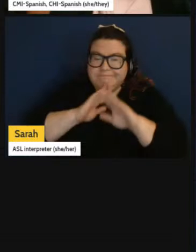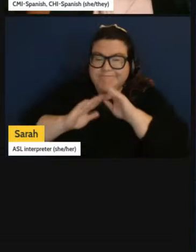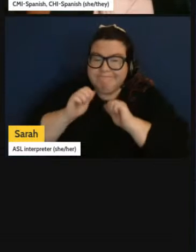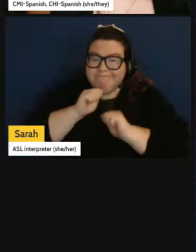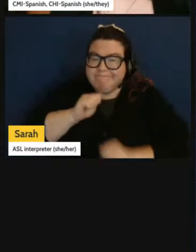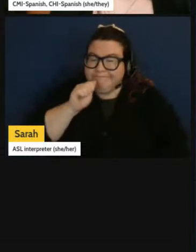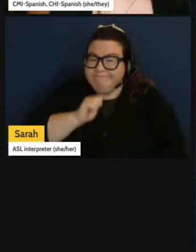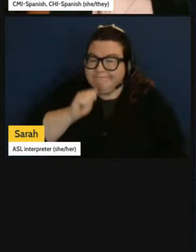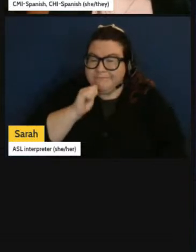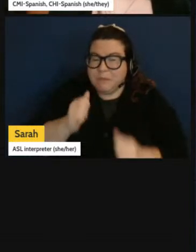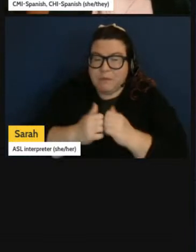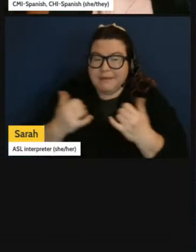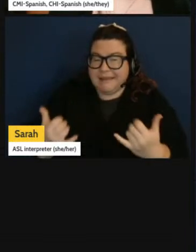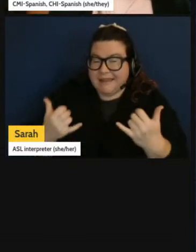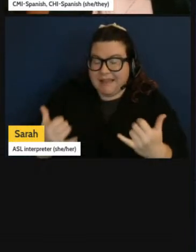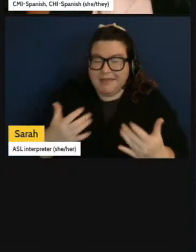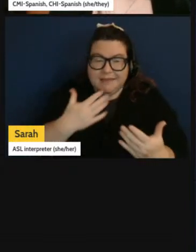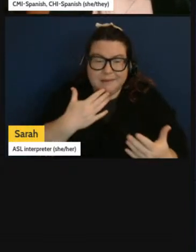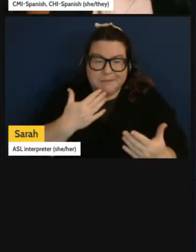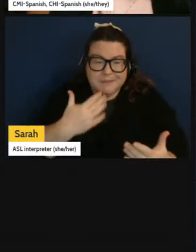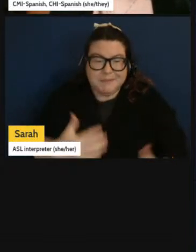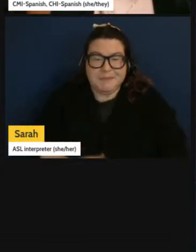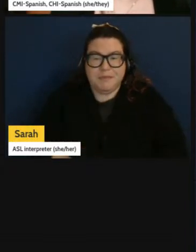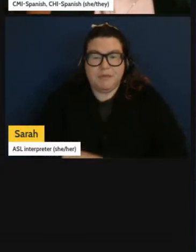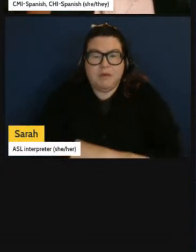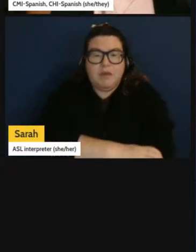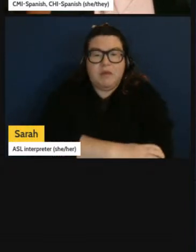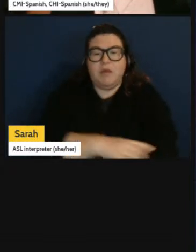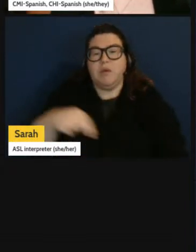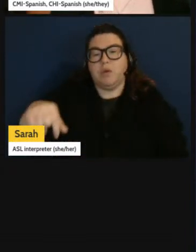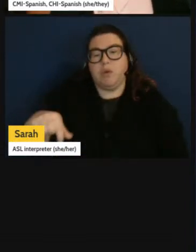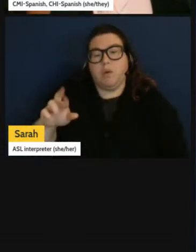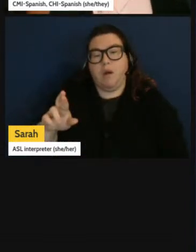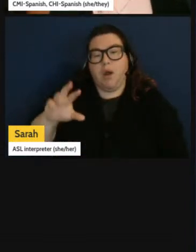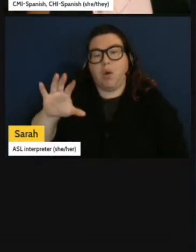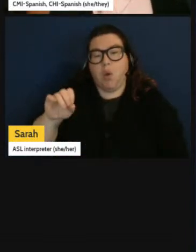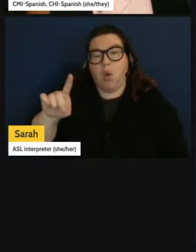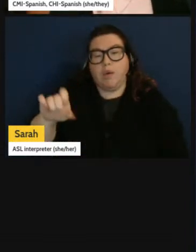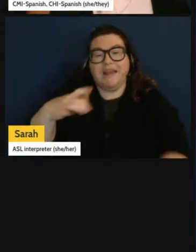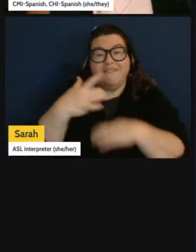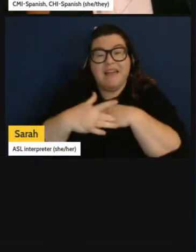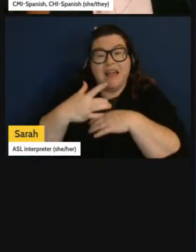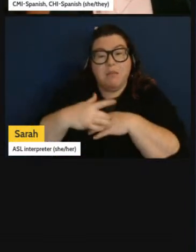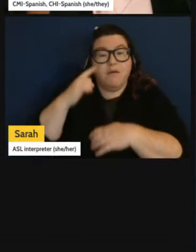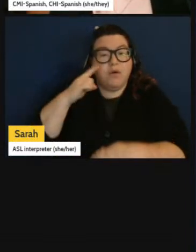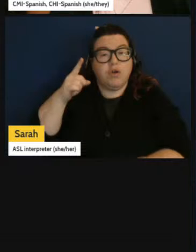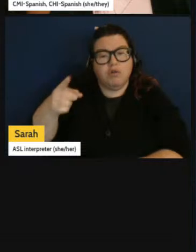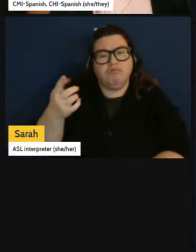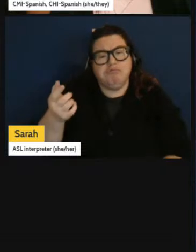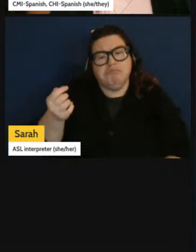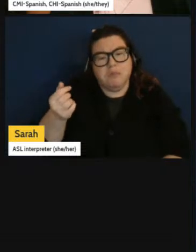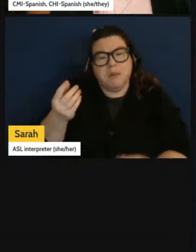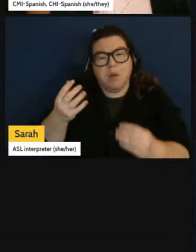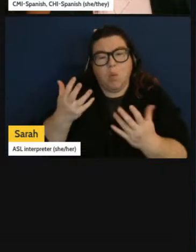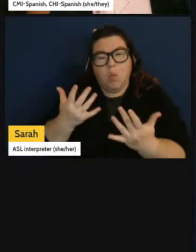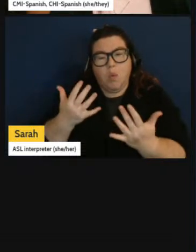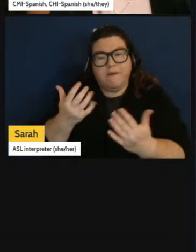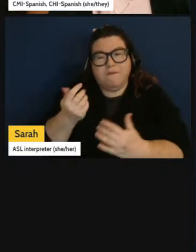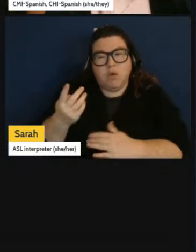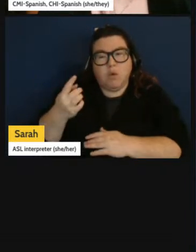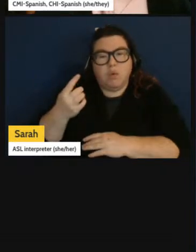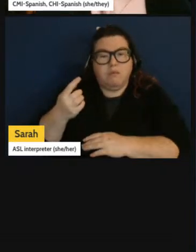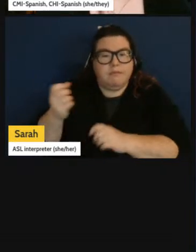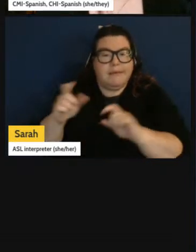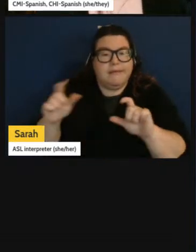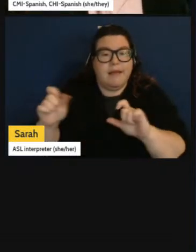patience. So this QR code and the instructions will be available to you on the screen for a little while longer over the next couple of